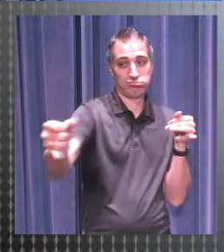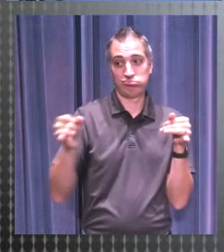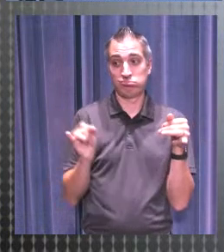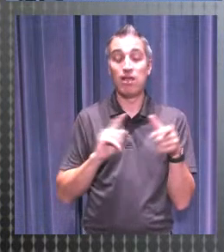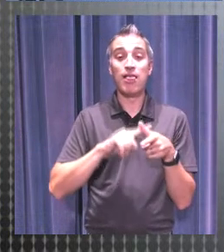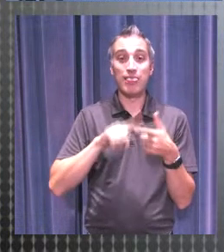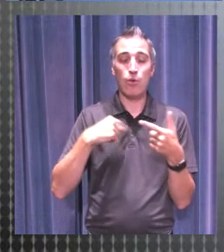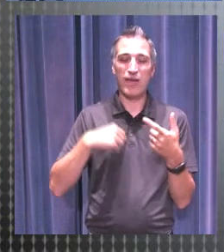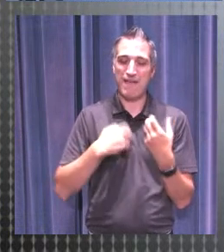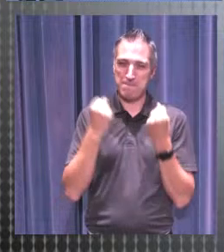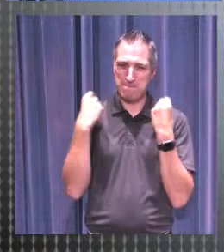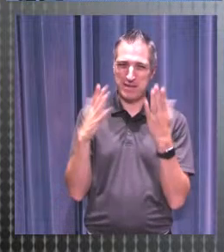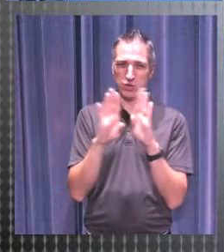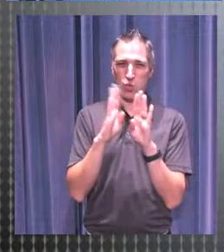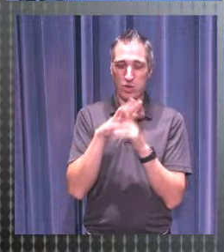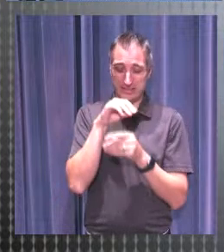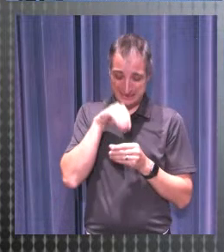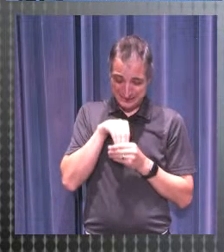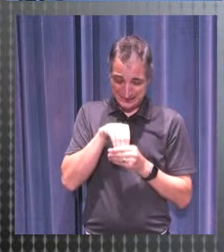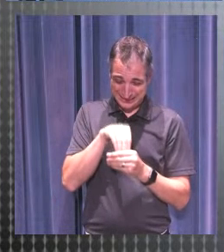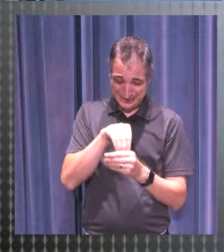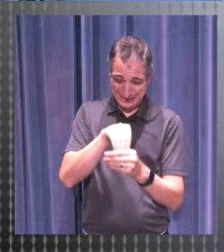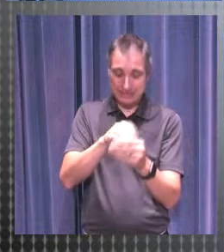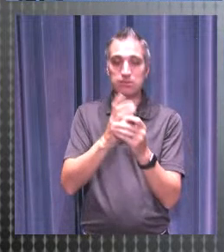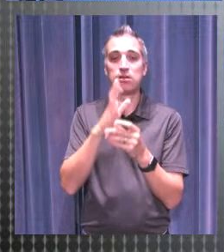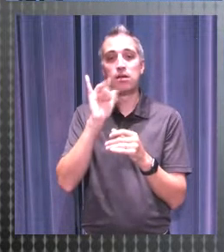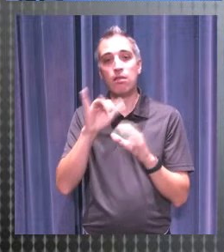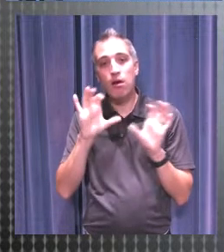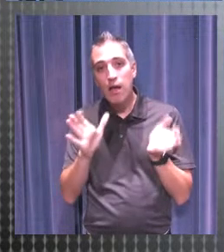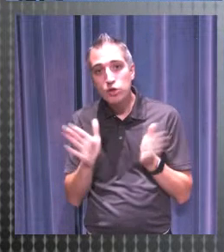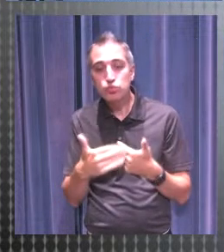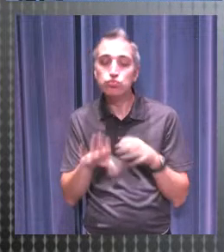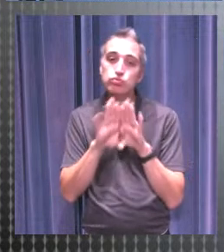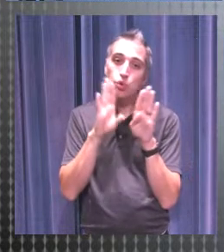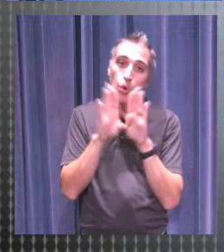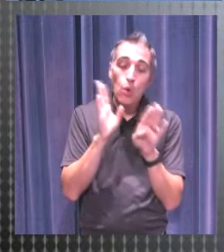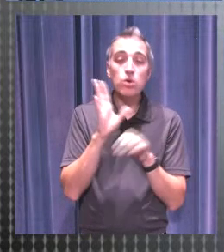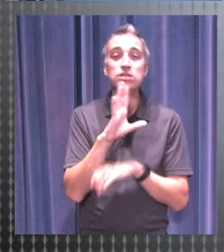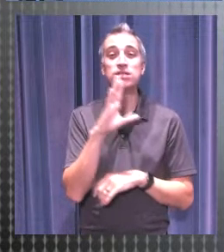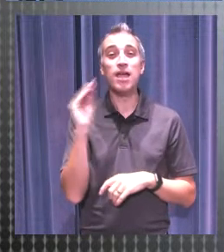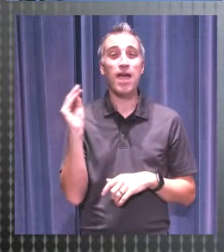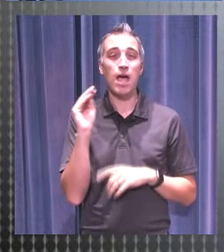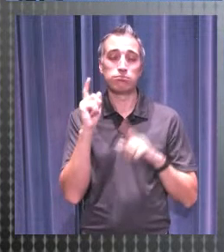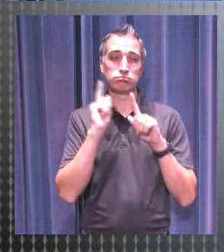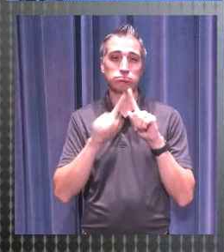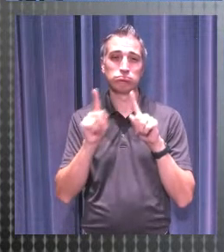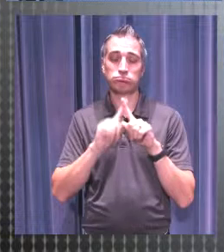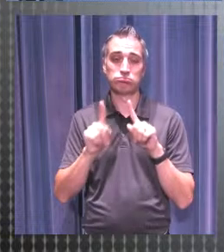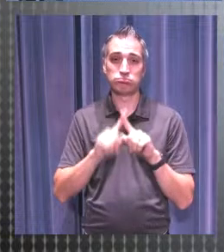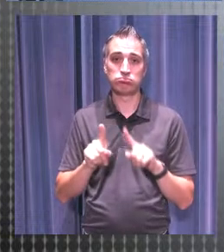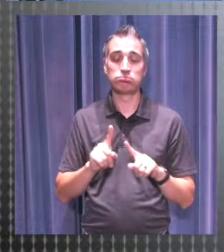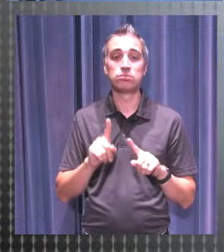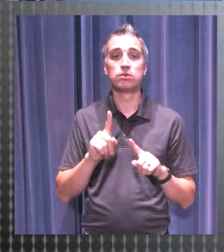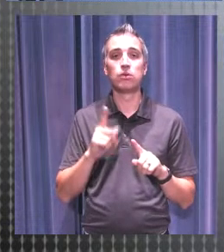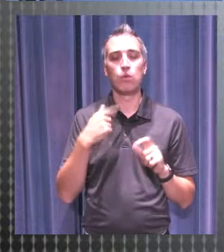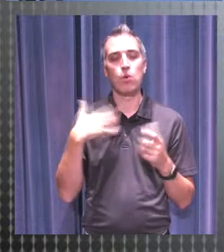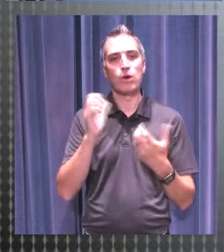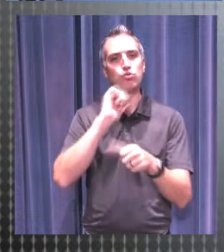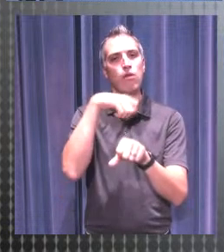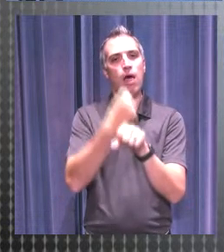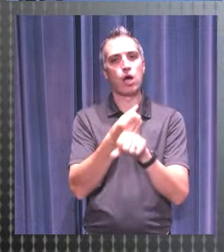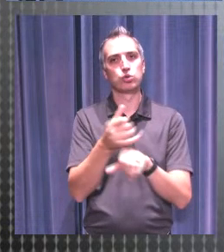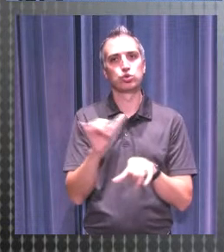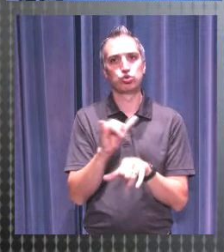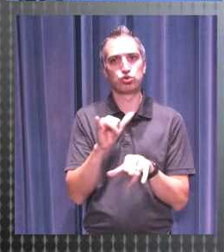numerous doors on the inside of the building. Those would be the actual doors on the classrooms and such as those. And of course we want to lock those down as well